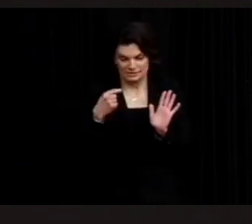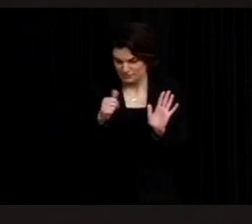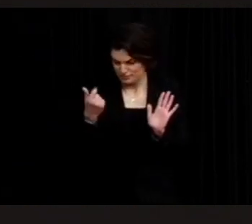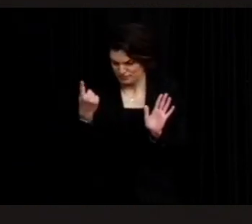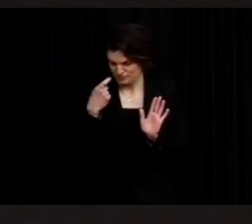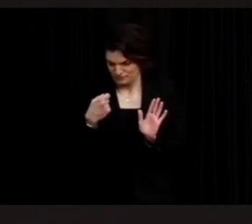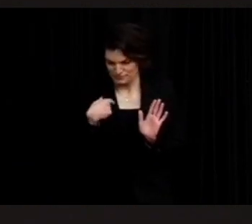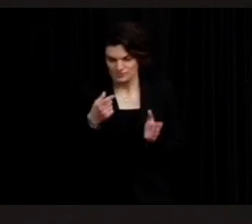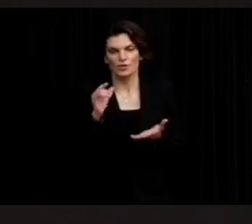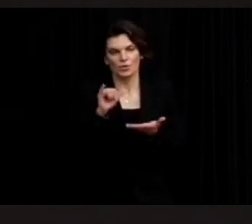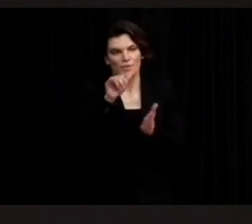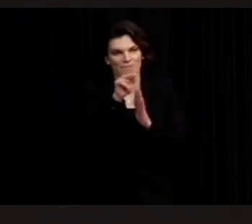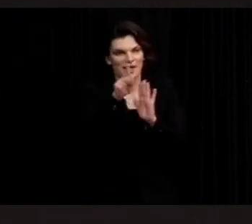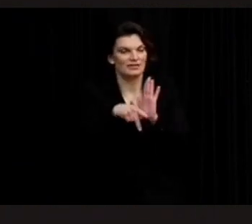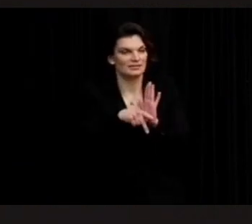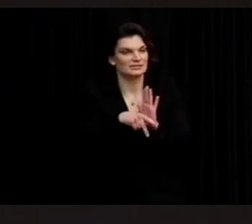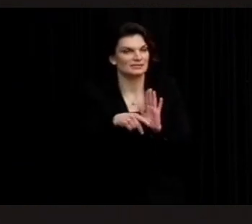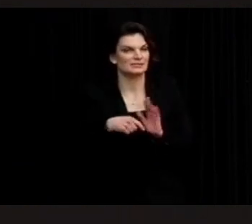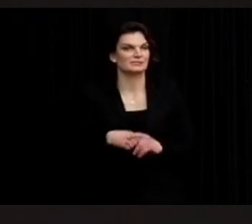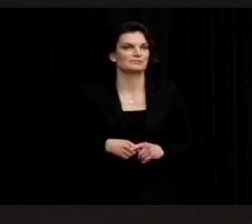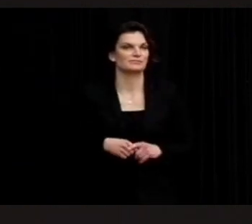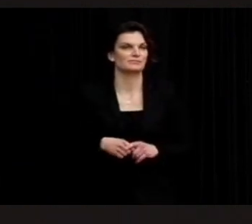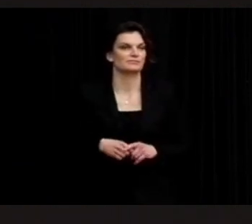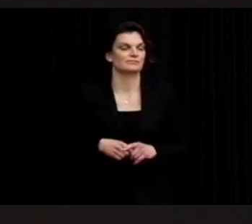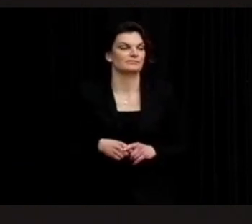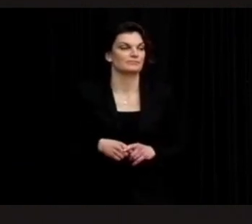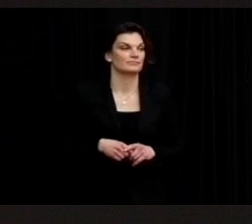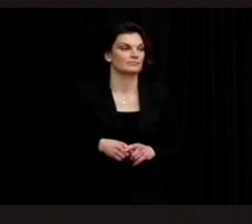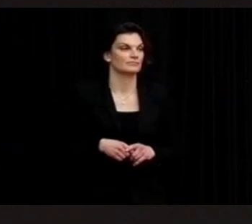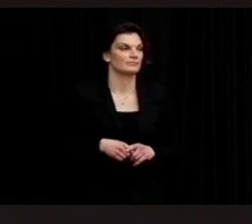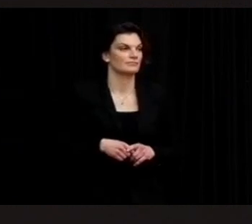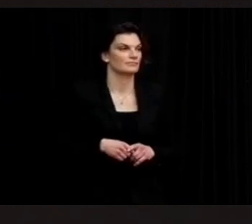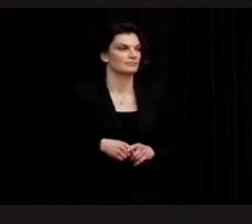so some of the policies are regarding lessening